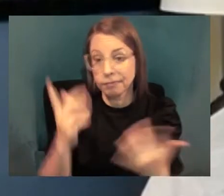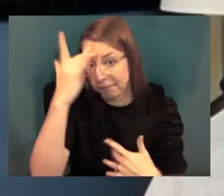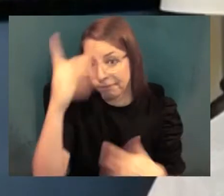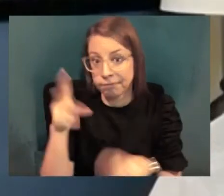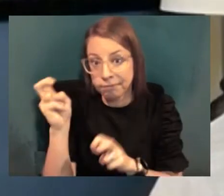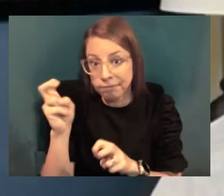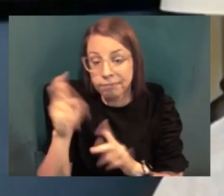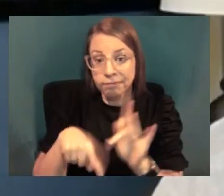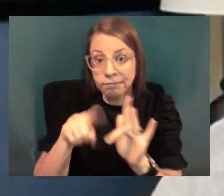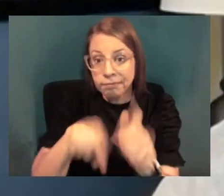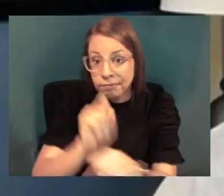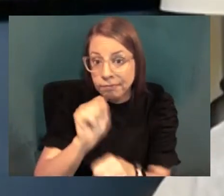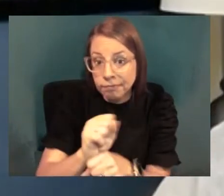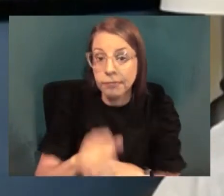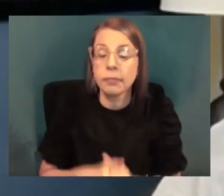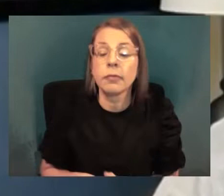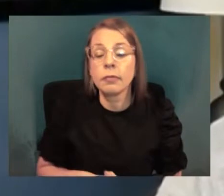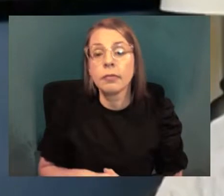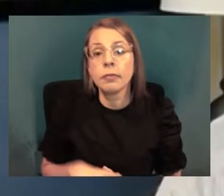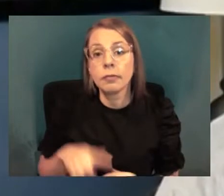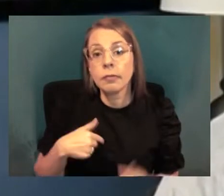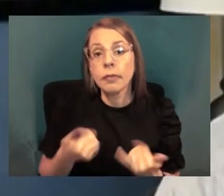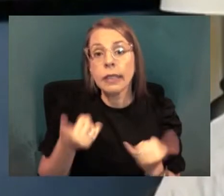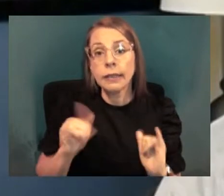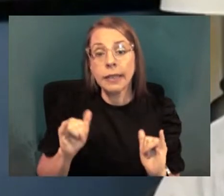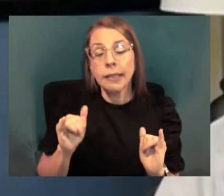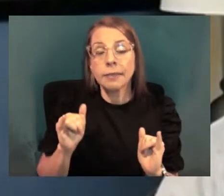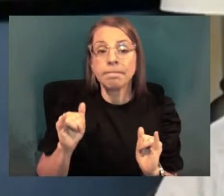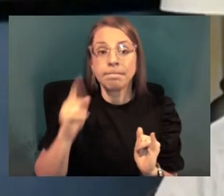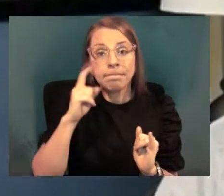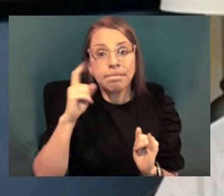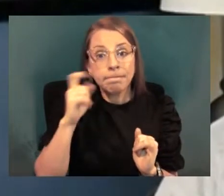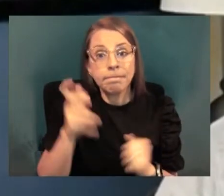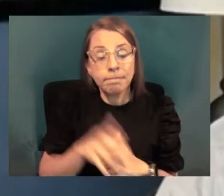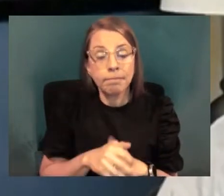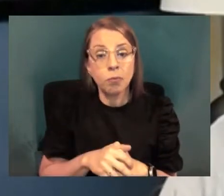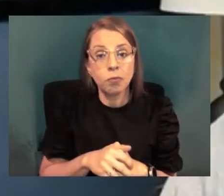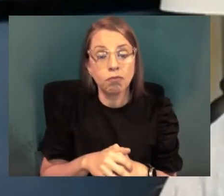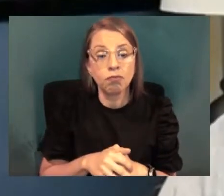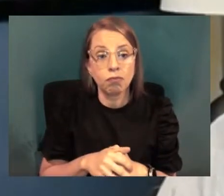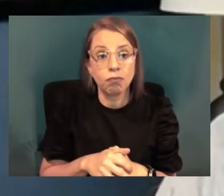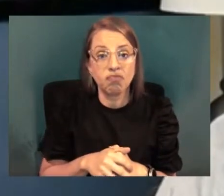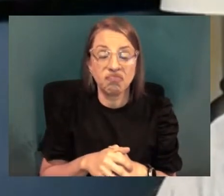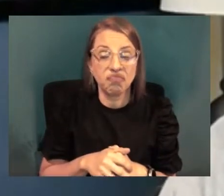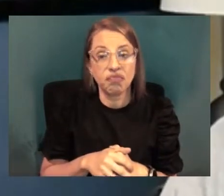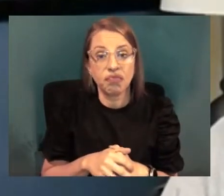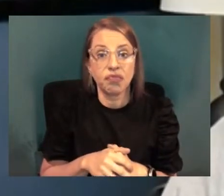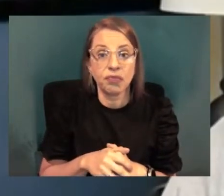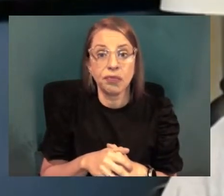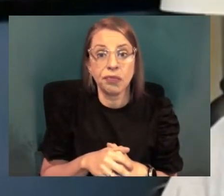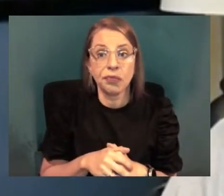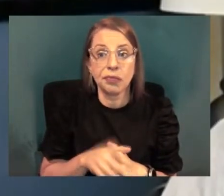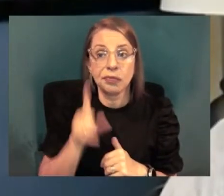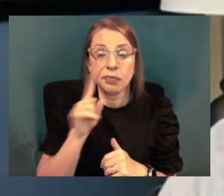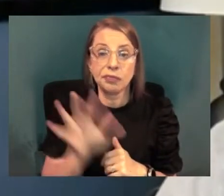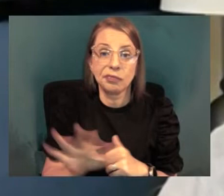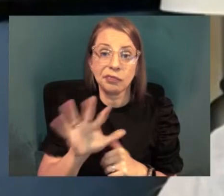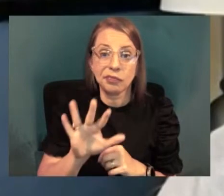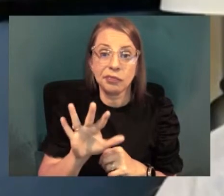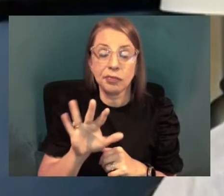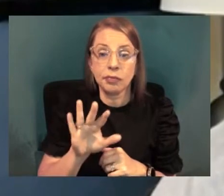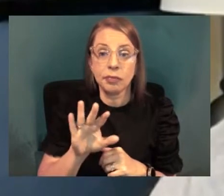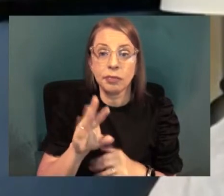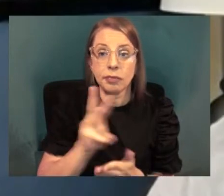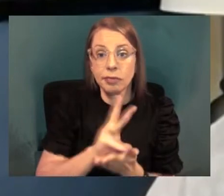I think I still do anticipate that we are going to probably hear in the next 6 or 7